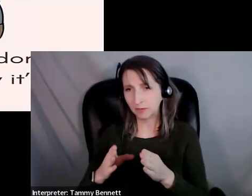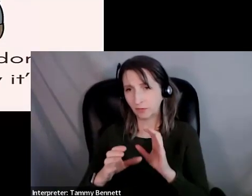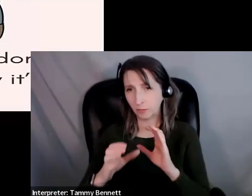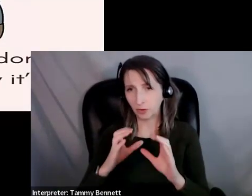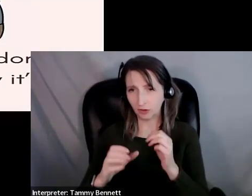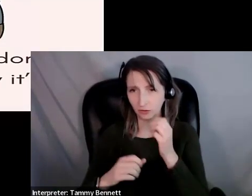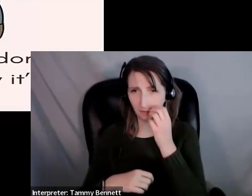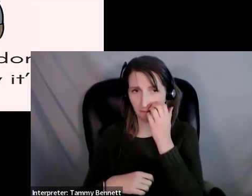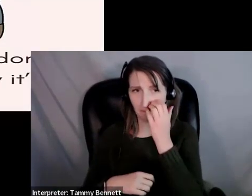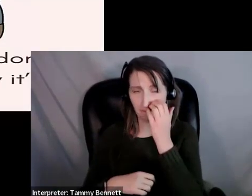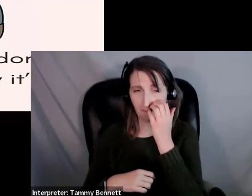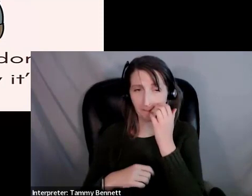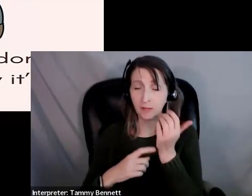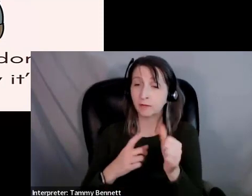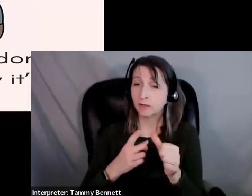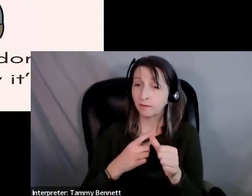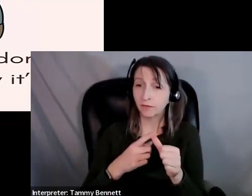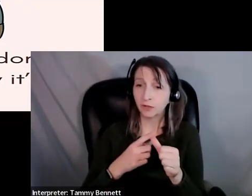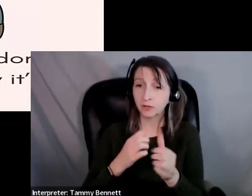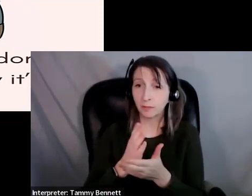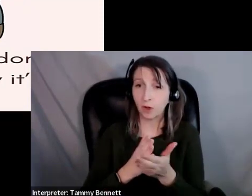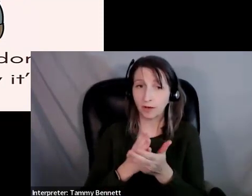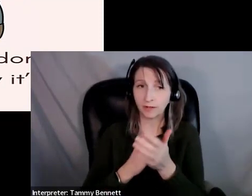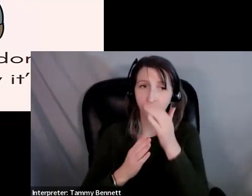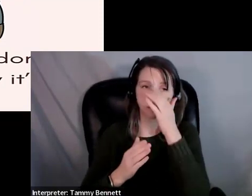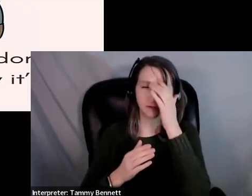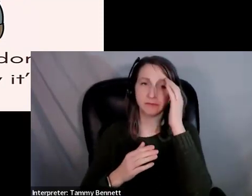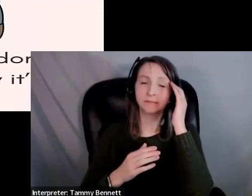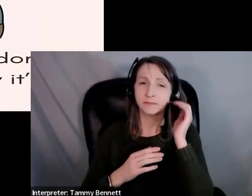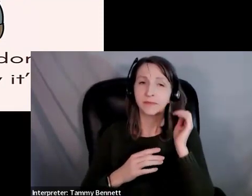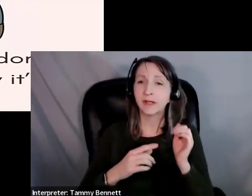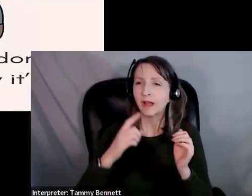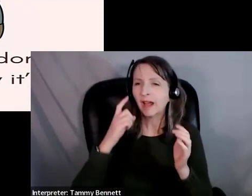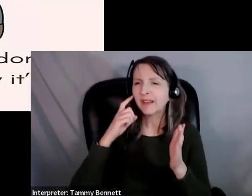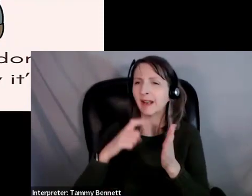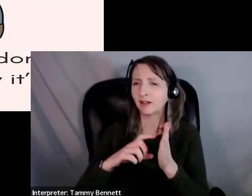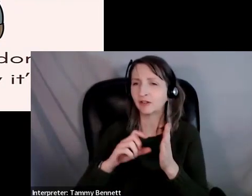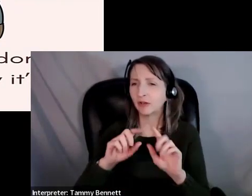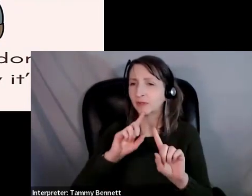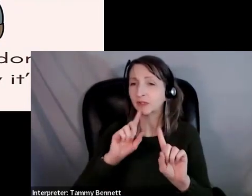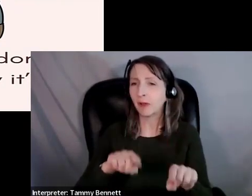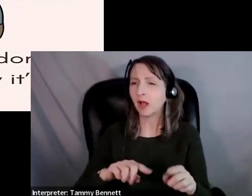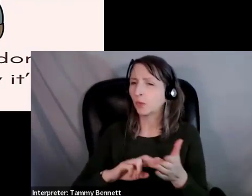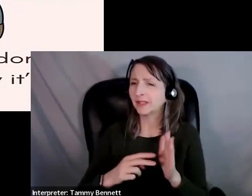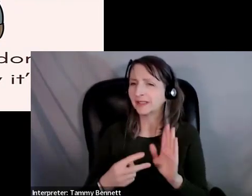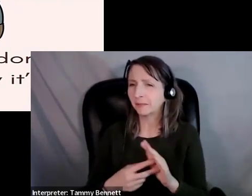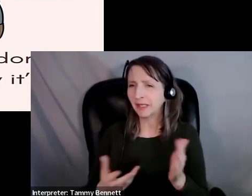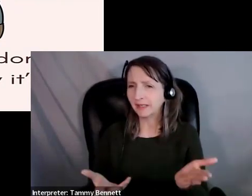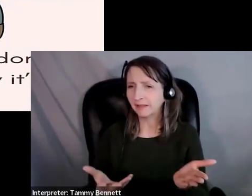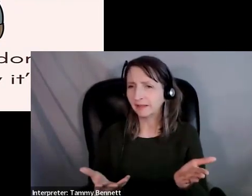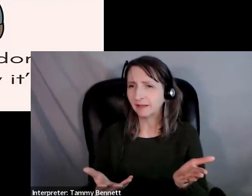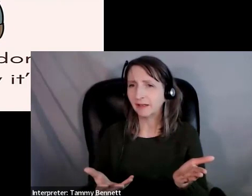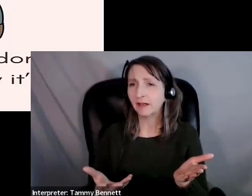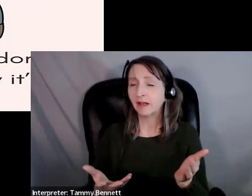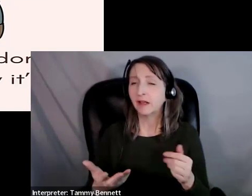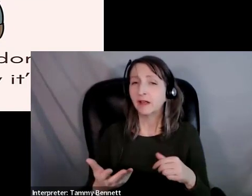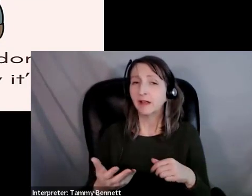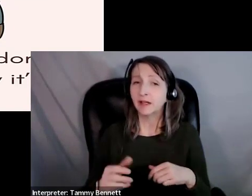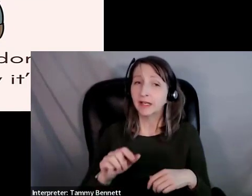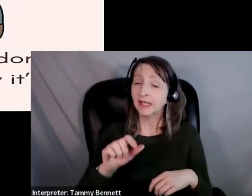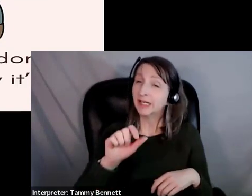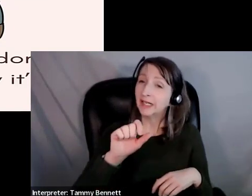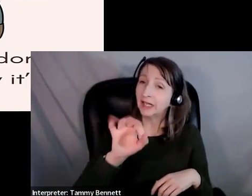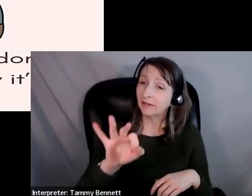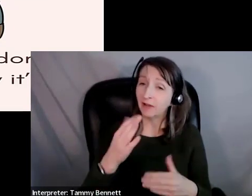So the first part of this is acknowledge and respond. So what does that mean? So we should do this even if we don't